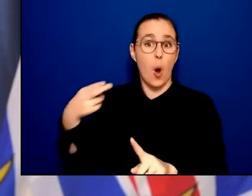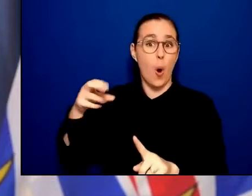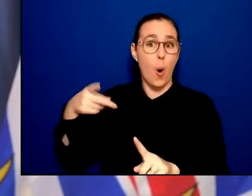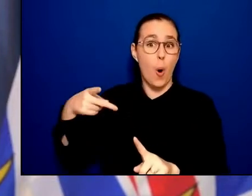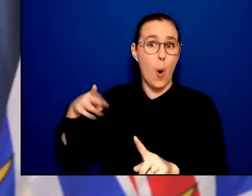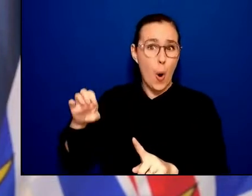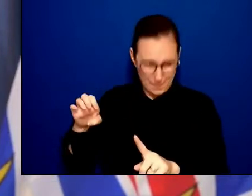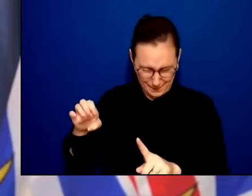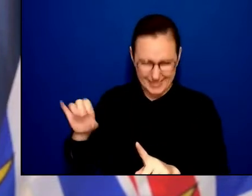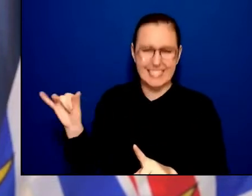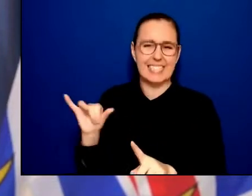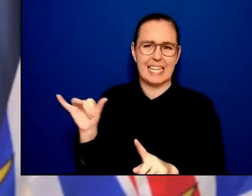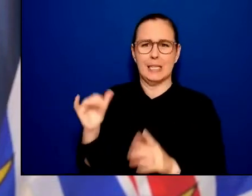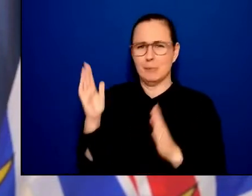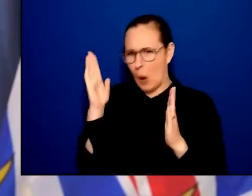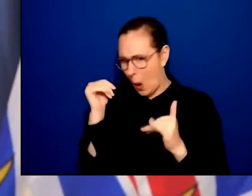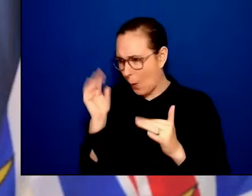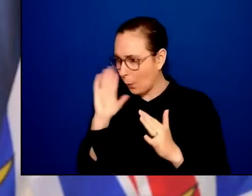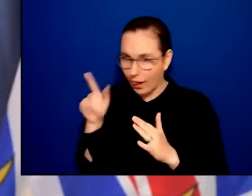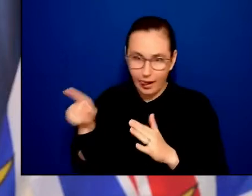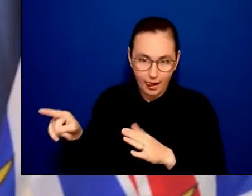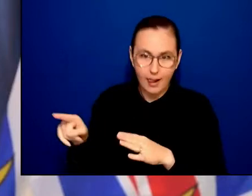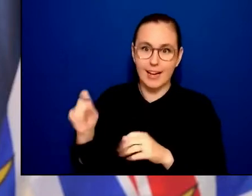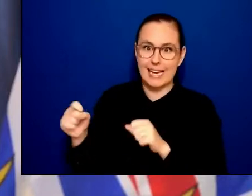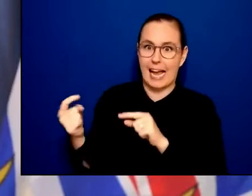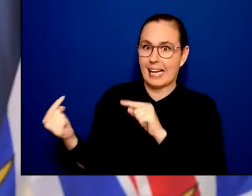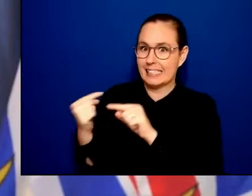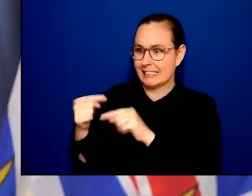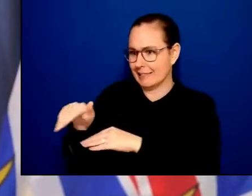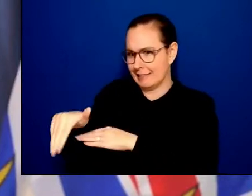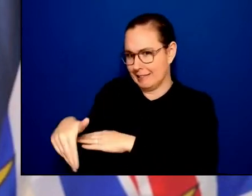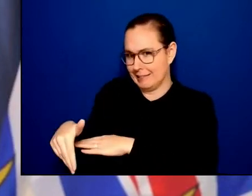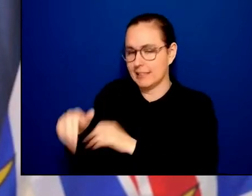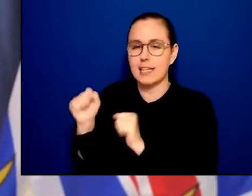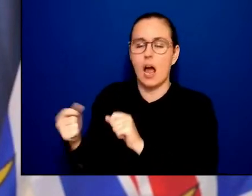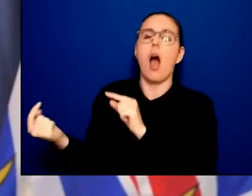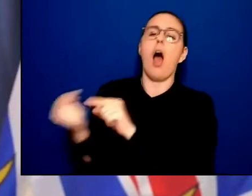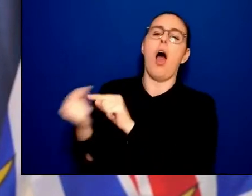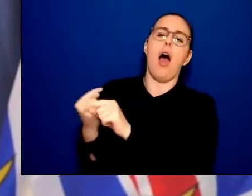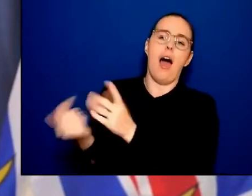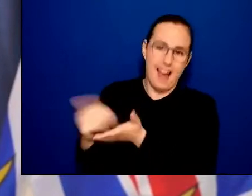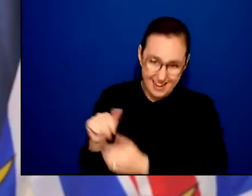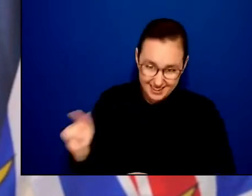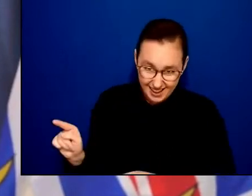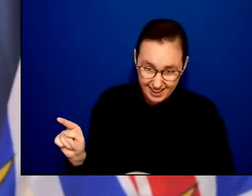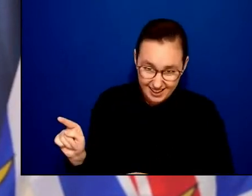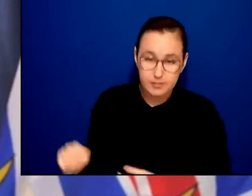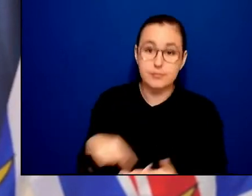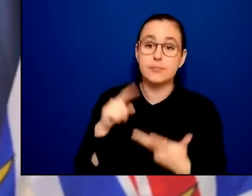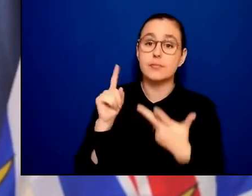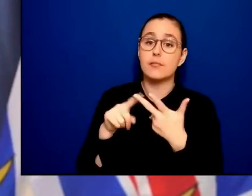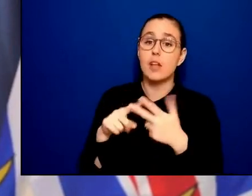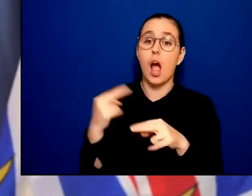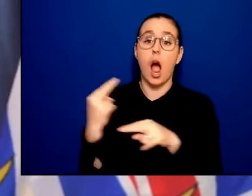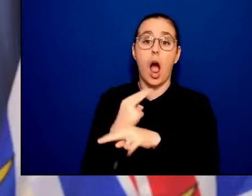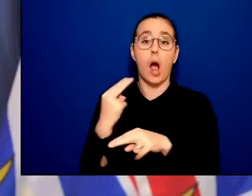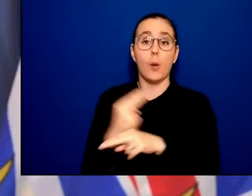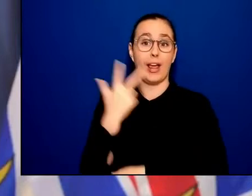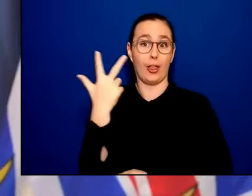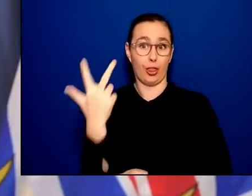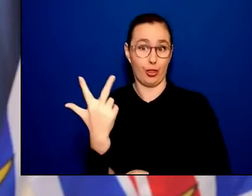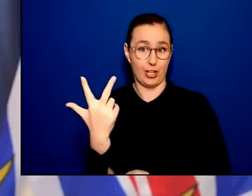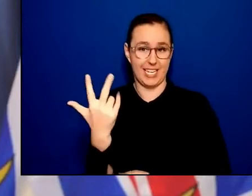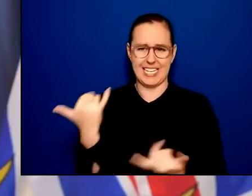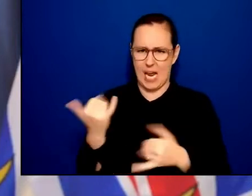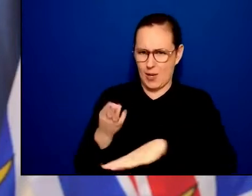access to the interior through Highway 3, which looks to be the quickest route to reopen, and we will have updates to the public on those